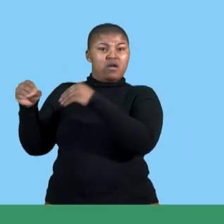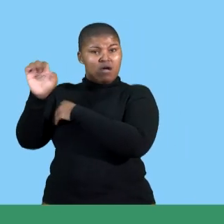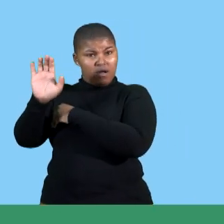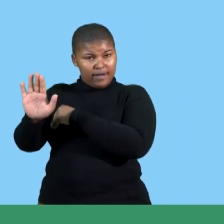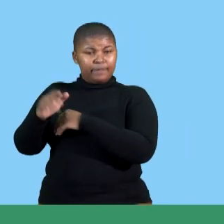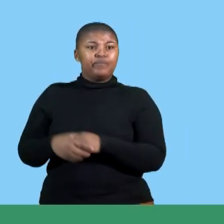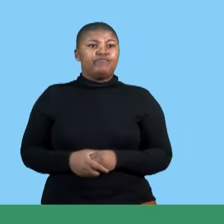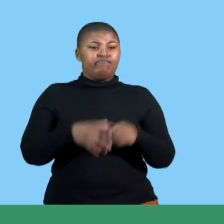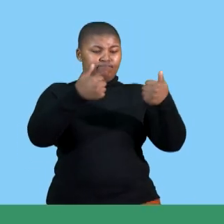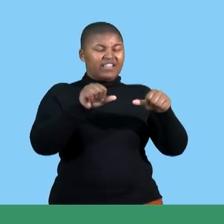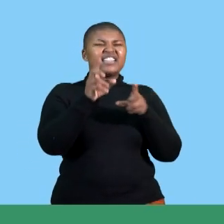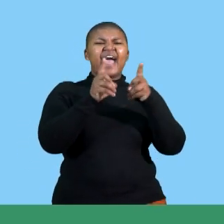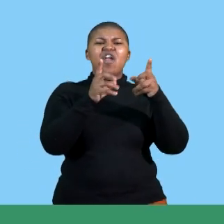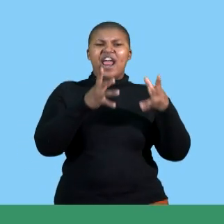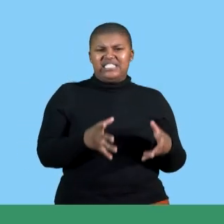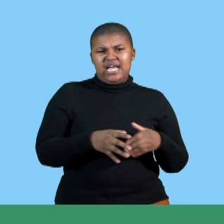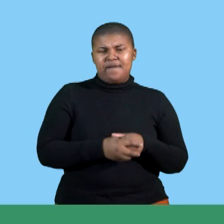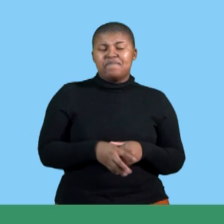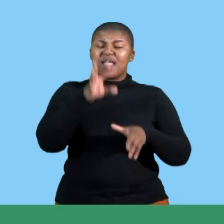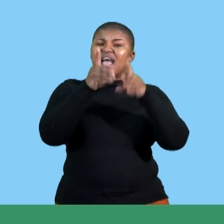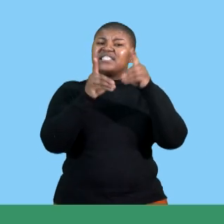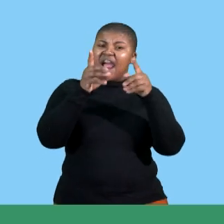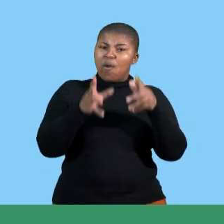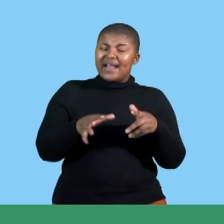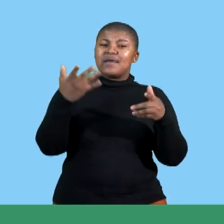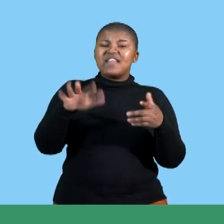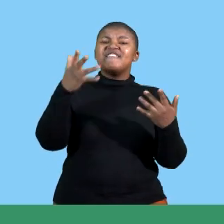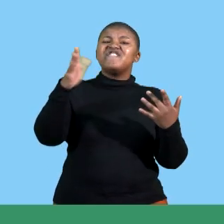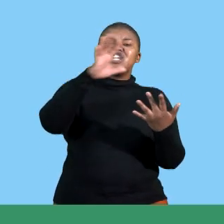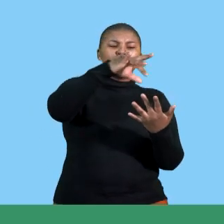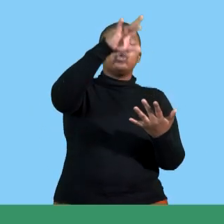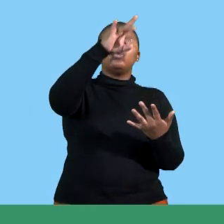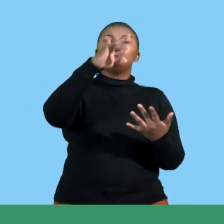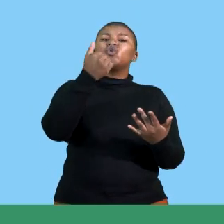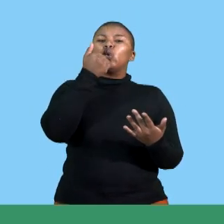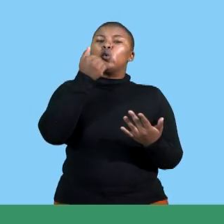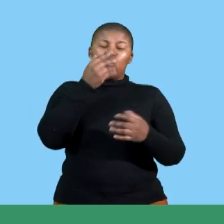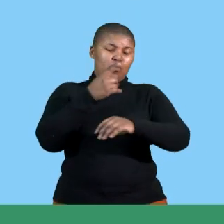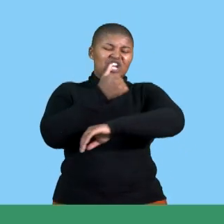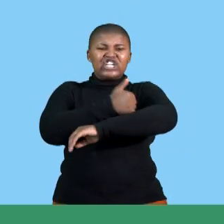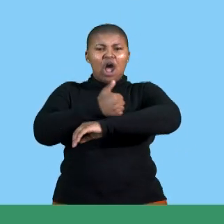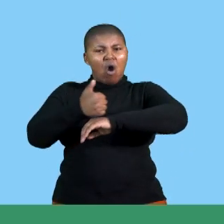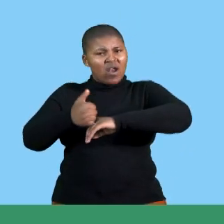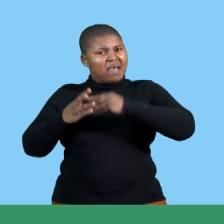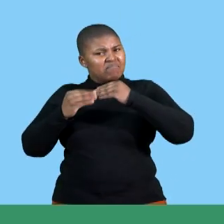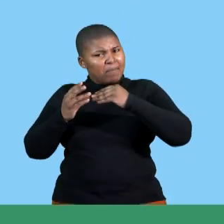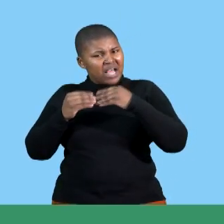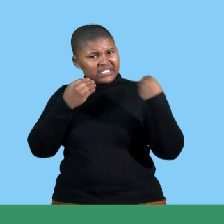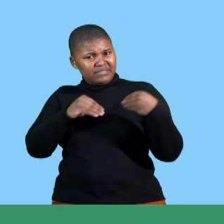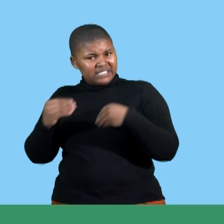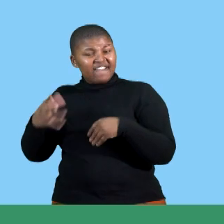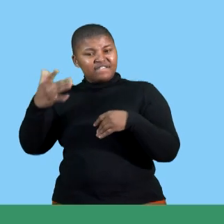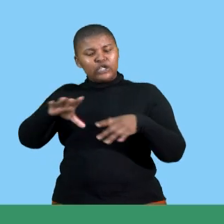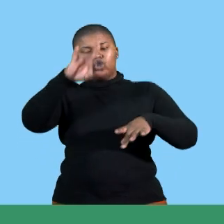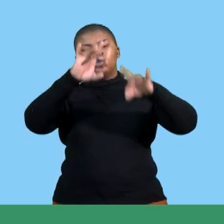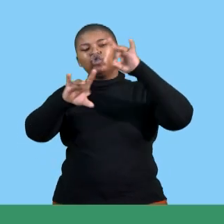owners. Another term was directors, people elected to the board of a company by the shareholders to represent